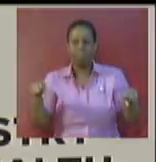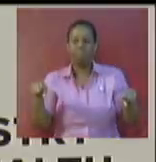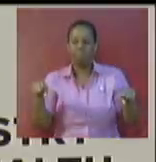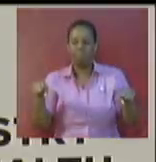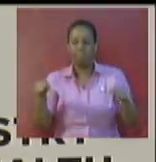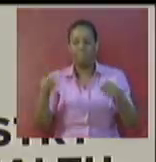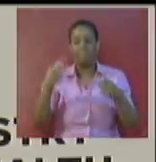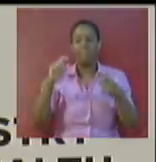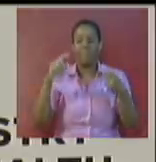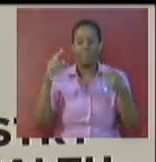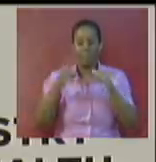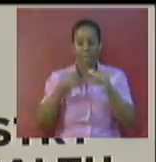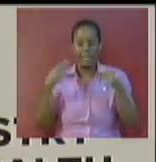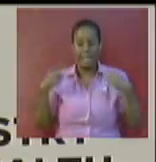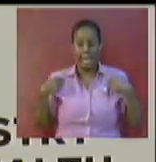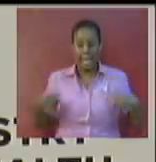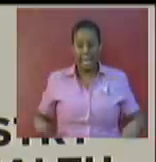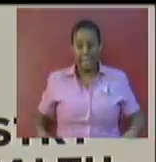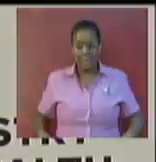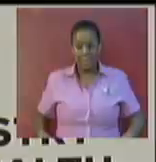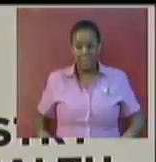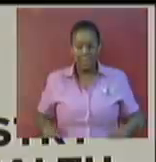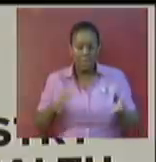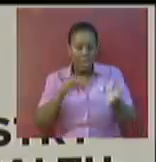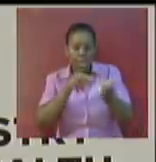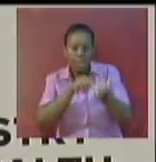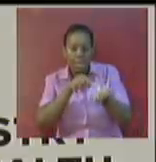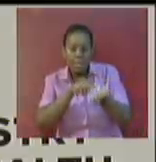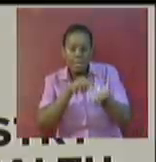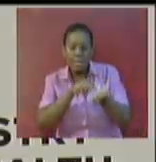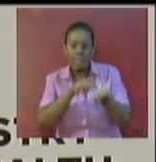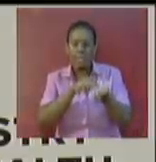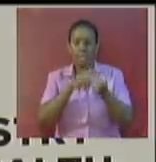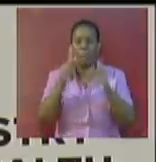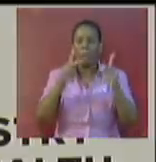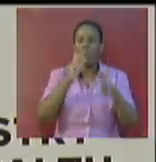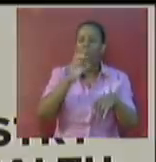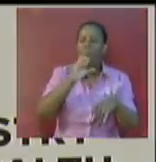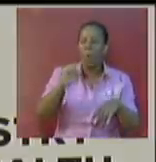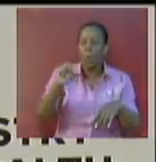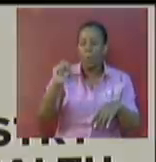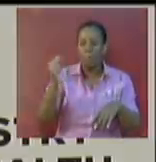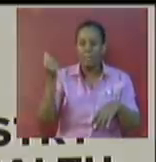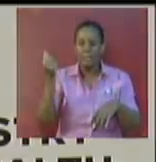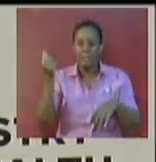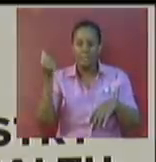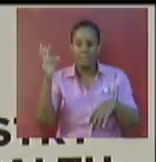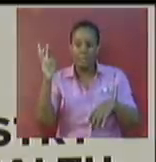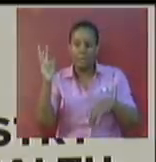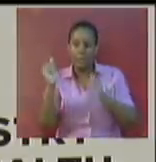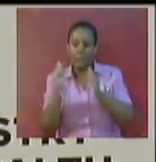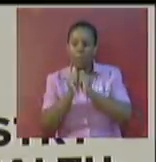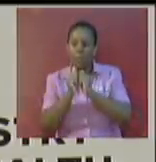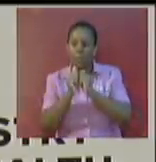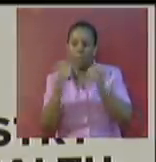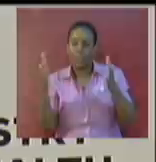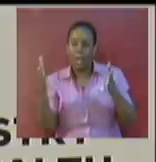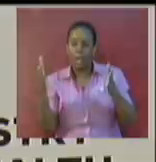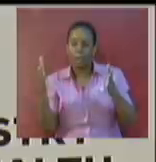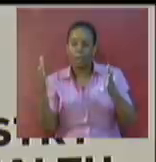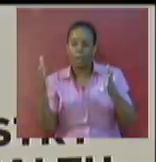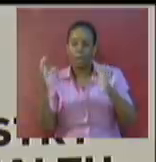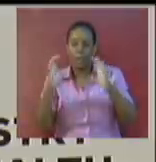persons with NCDs. We're looking at persons over 60. So we have written to the relevant ministries and regional health authorities that